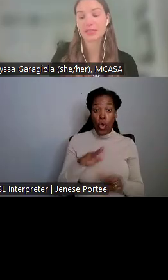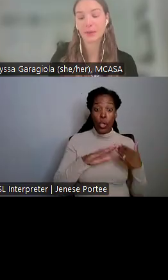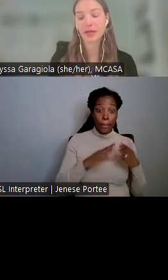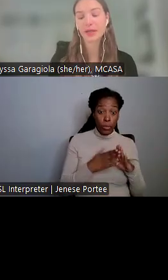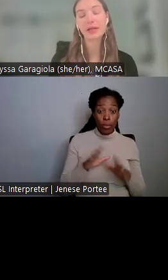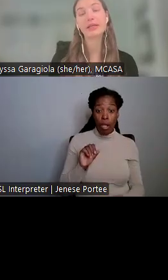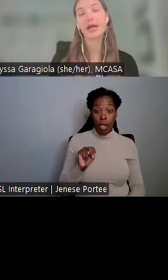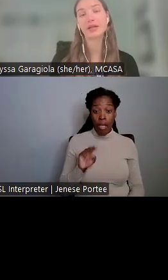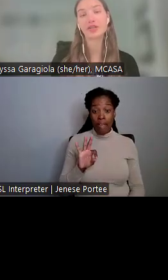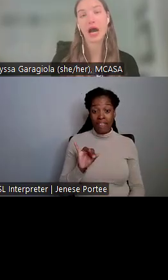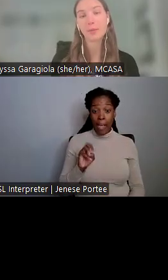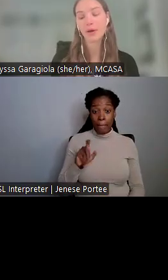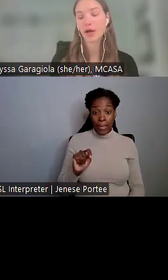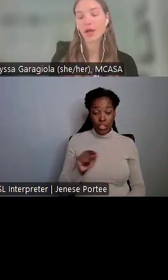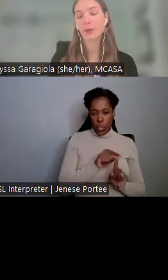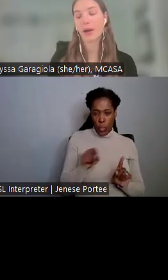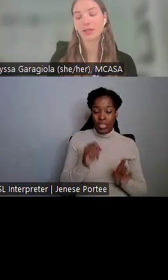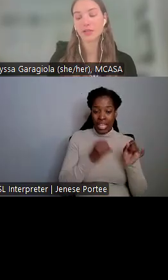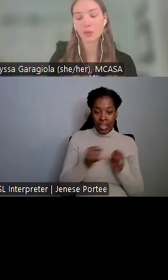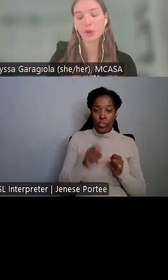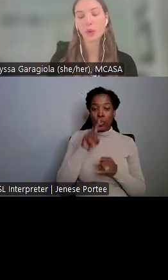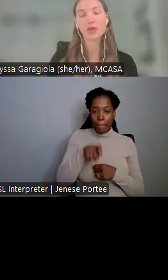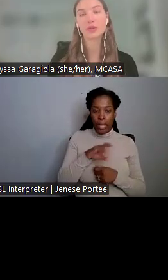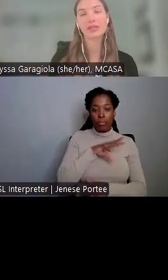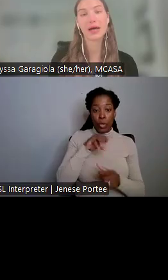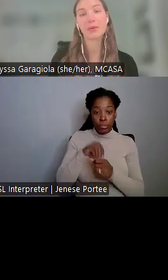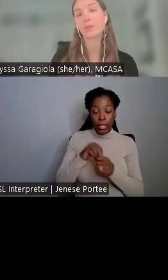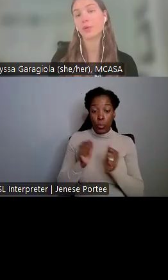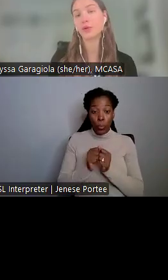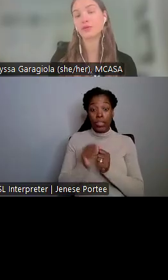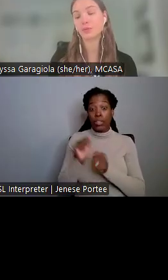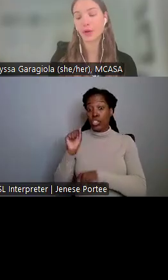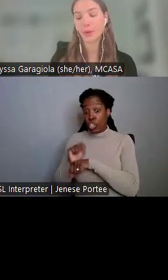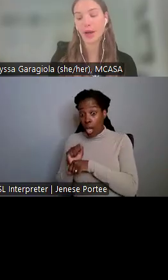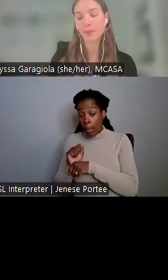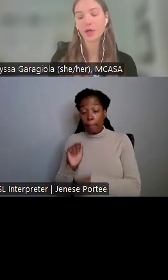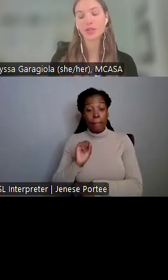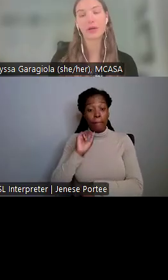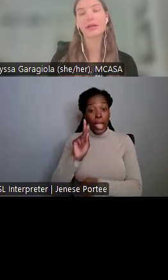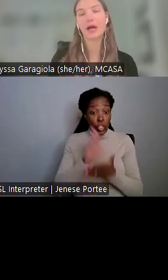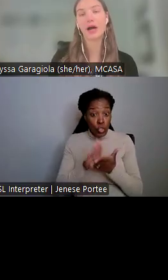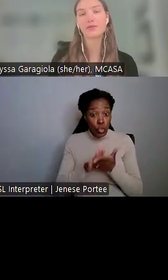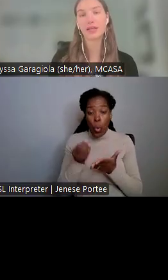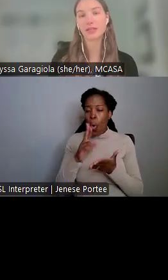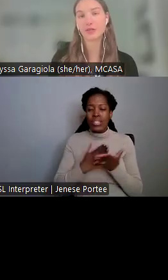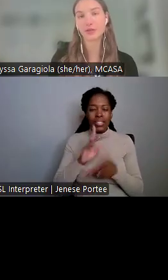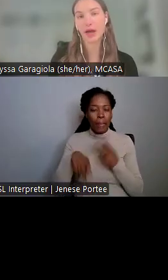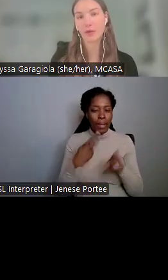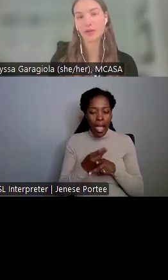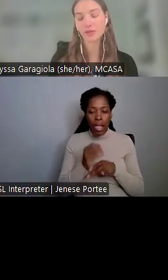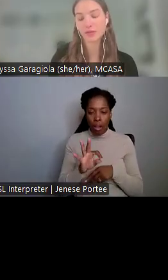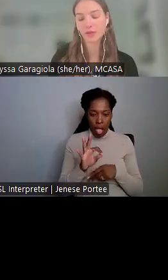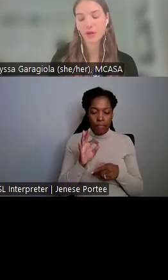to participate in getting a job, going back to school, or doing some approved program during